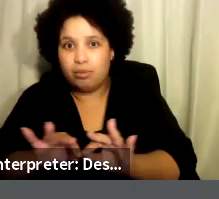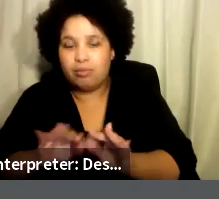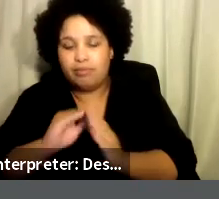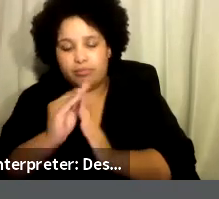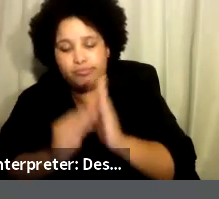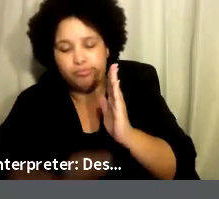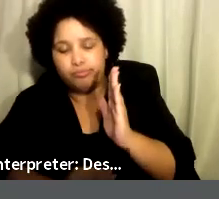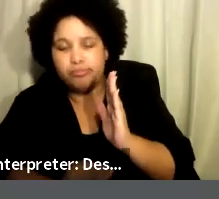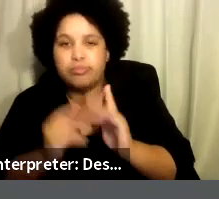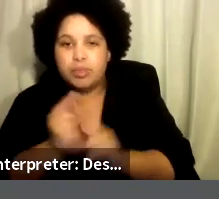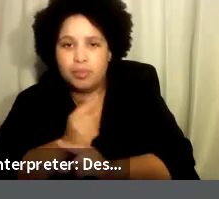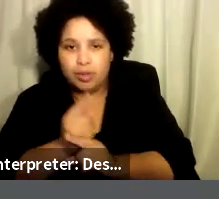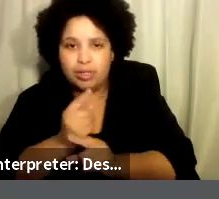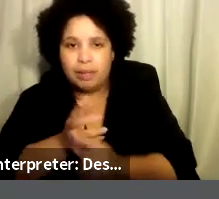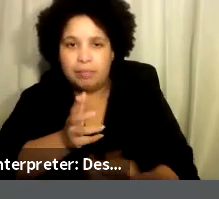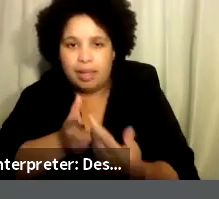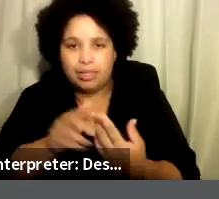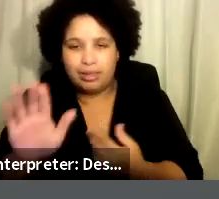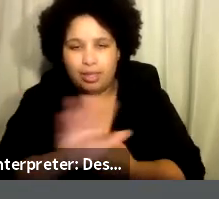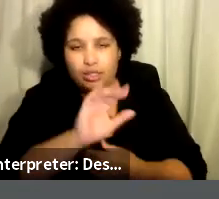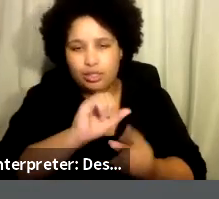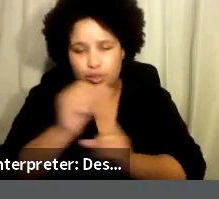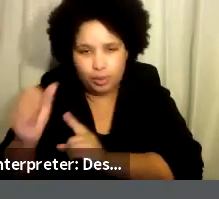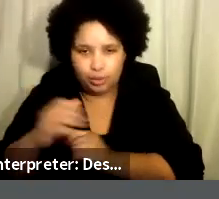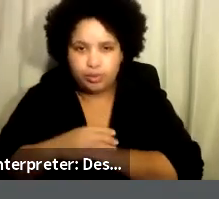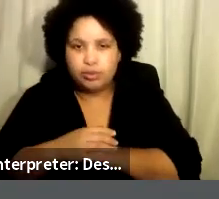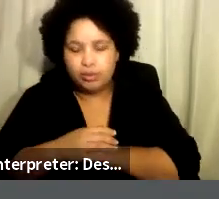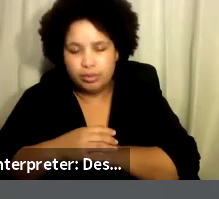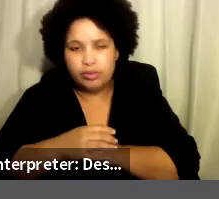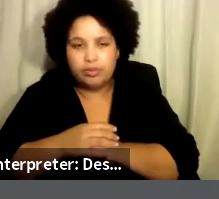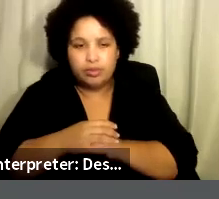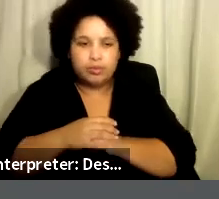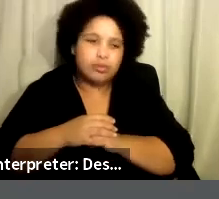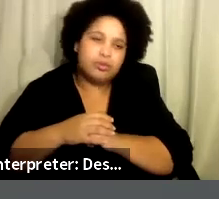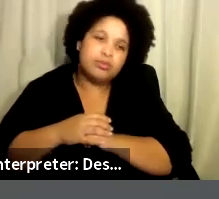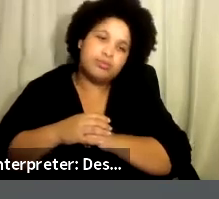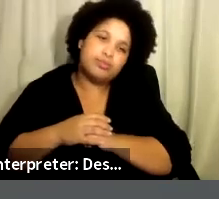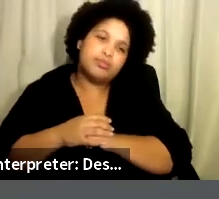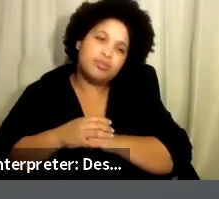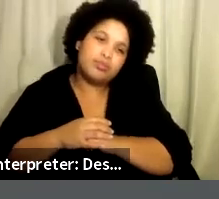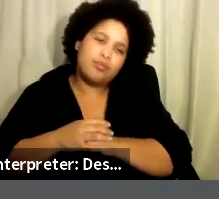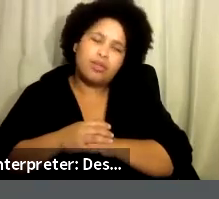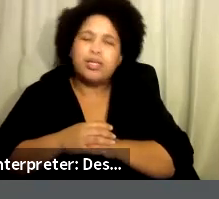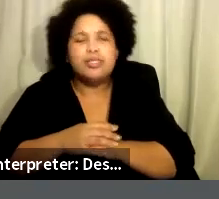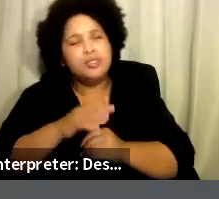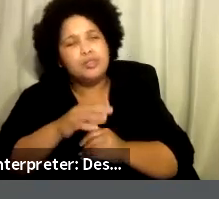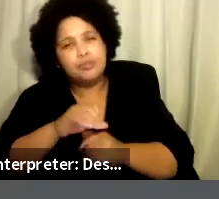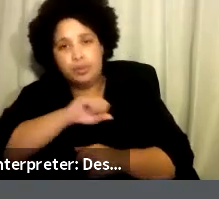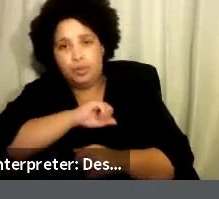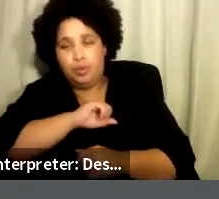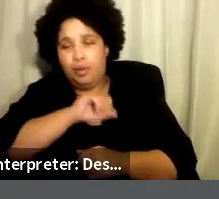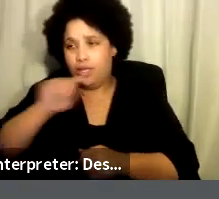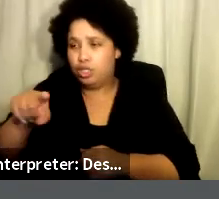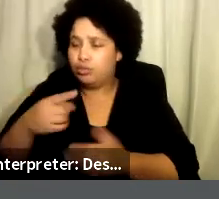There's a couple questions regarding the income limits. Where could they view that document for income limits? And they're asking